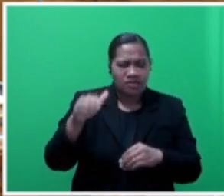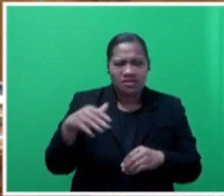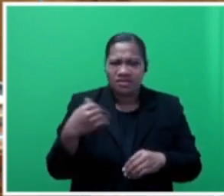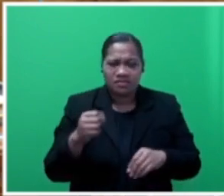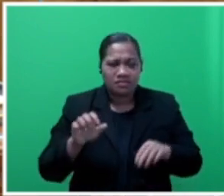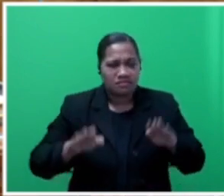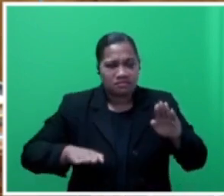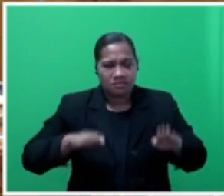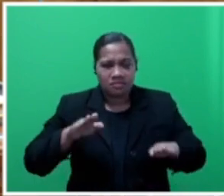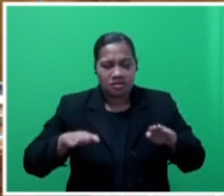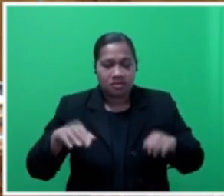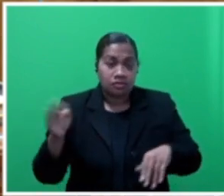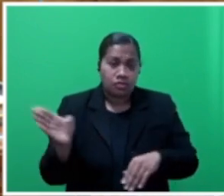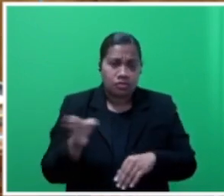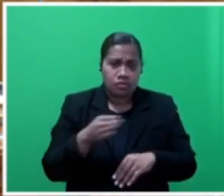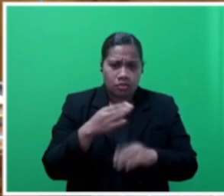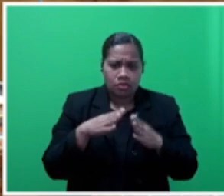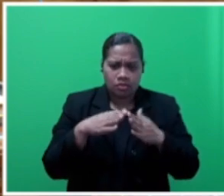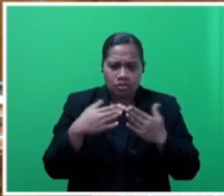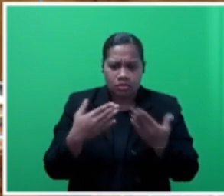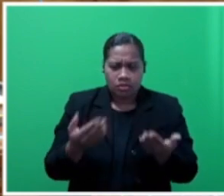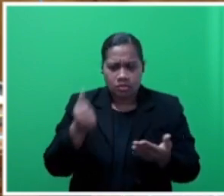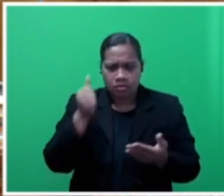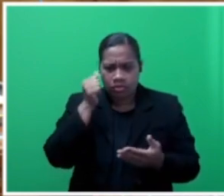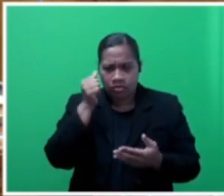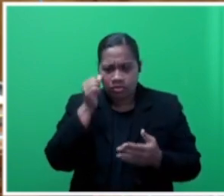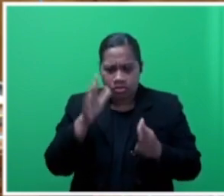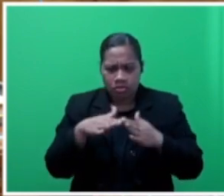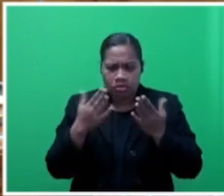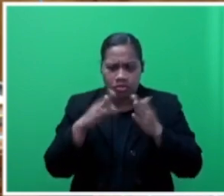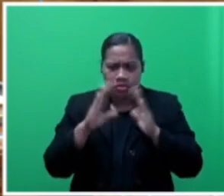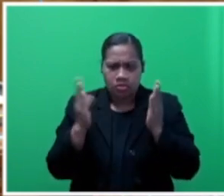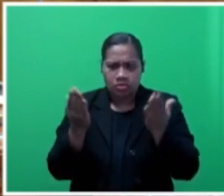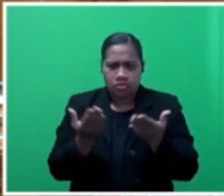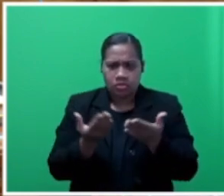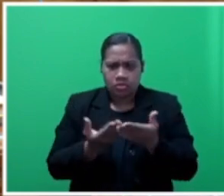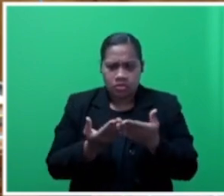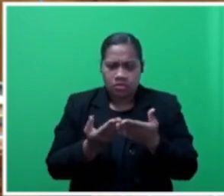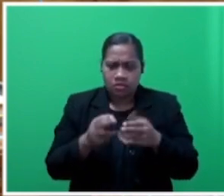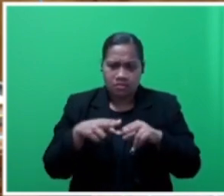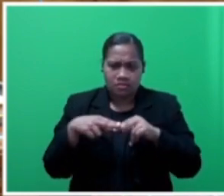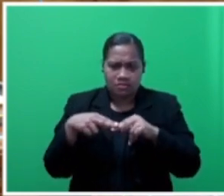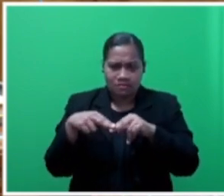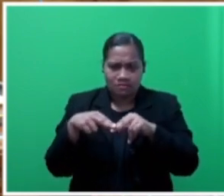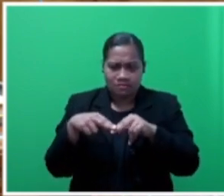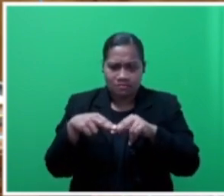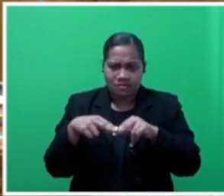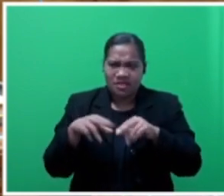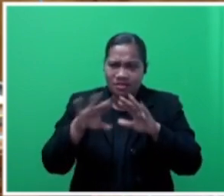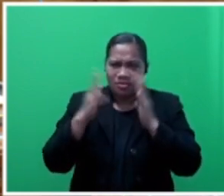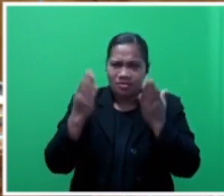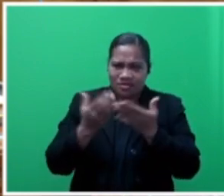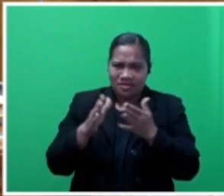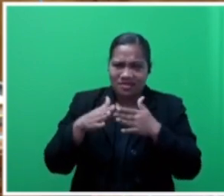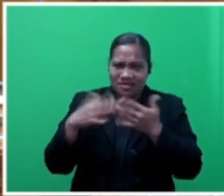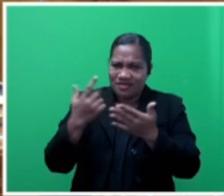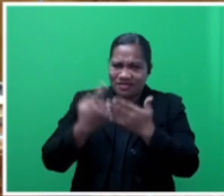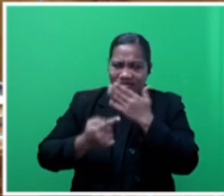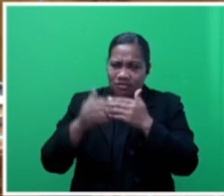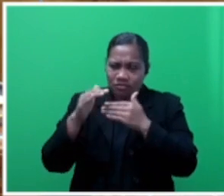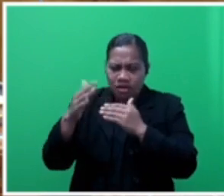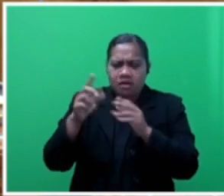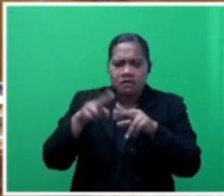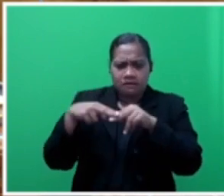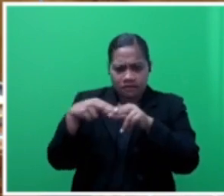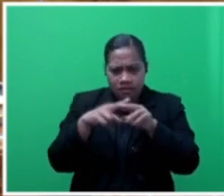world is now living in extraordinary times, and Fiji is not excluded, as highlighted by the Honourable Minister of